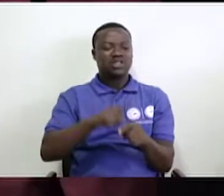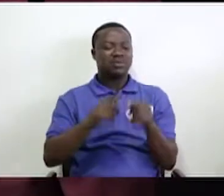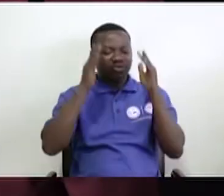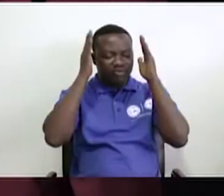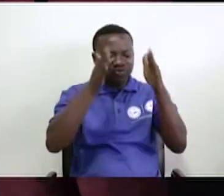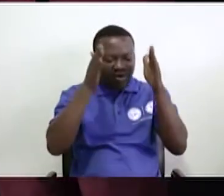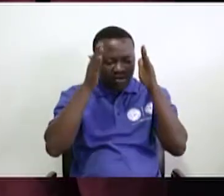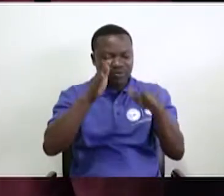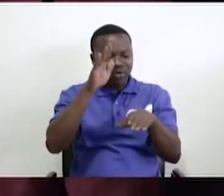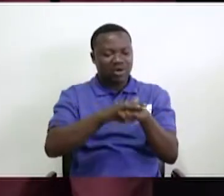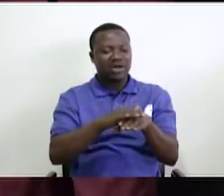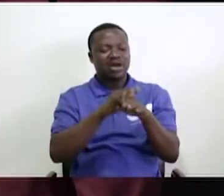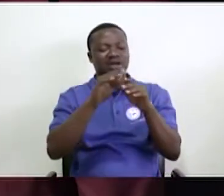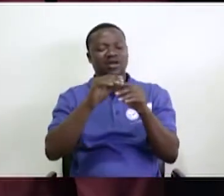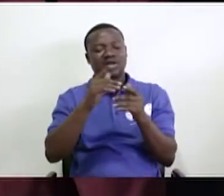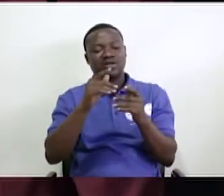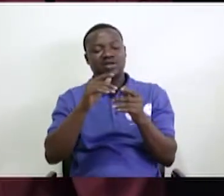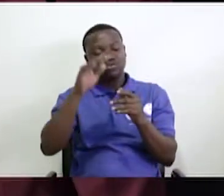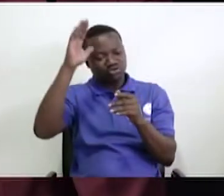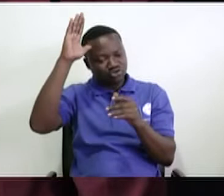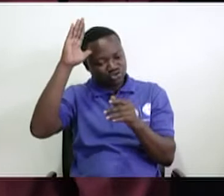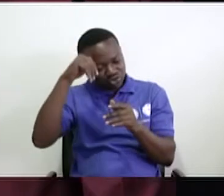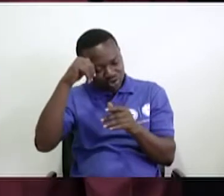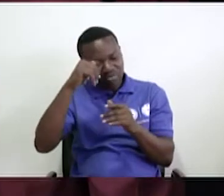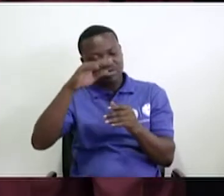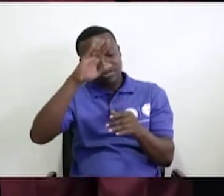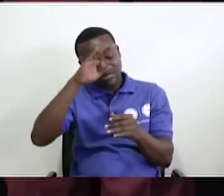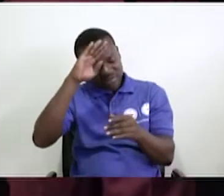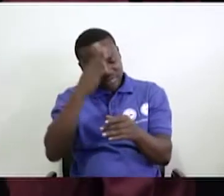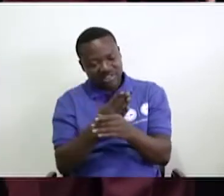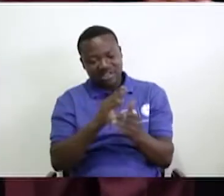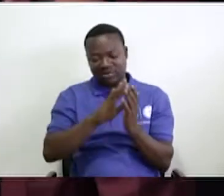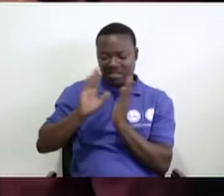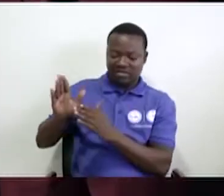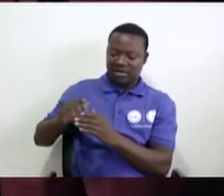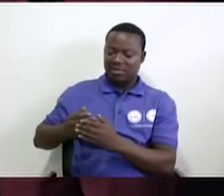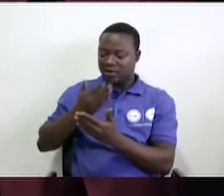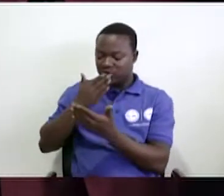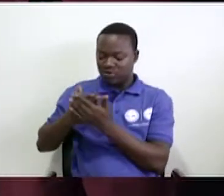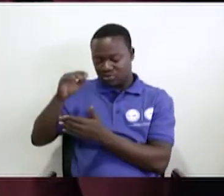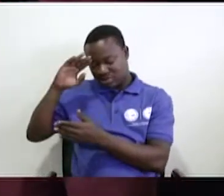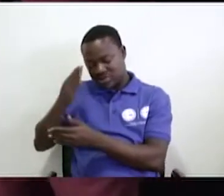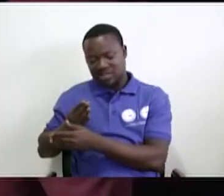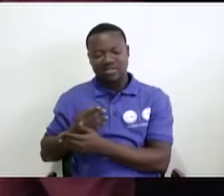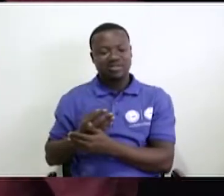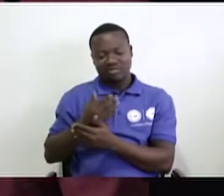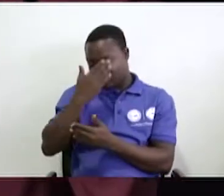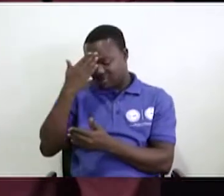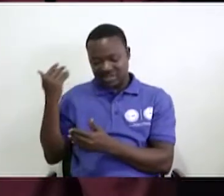we don't think about the big one. Eto de bia, ye di yagwini na ekosi obadi sefo onoso, na ye mfa yagwini